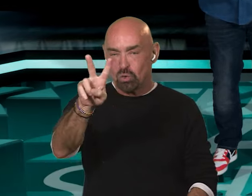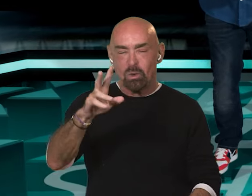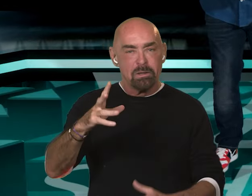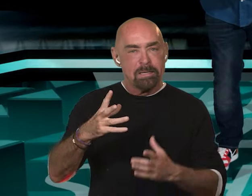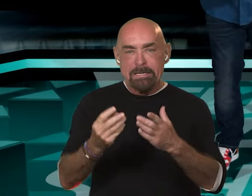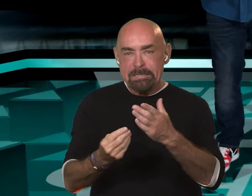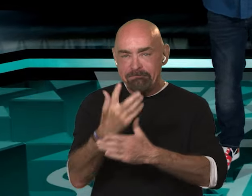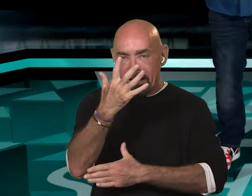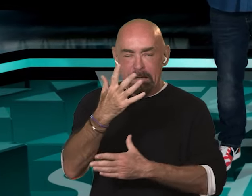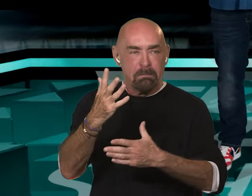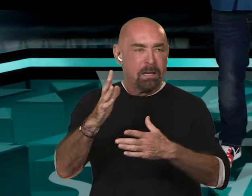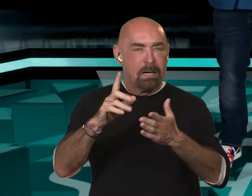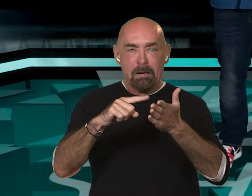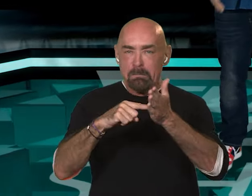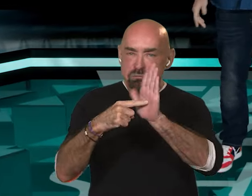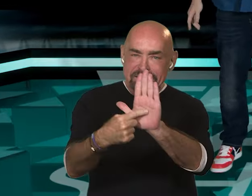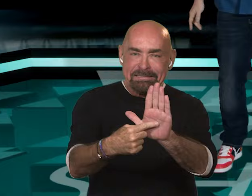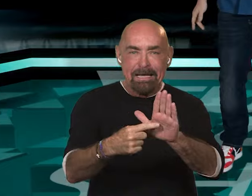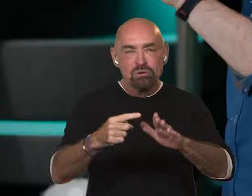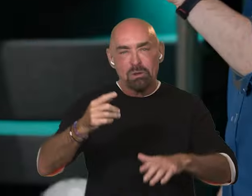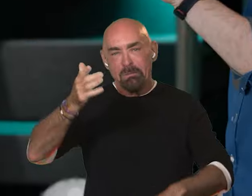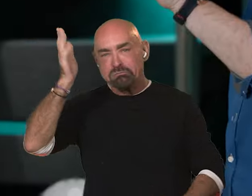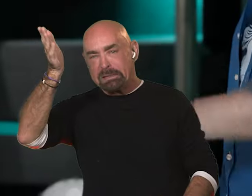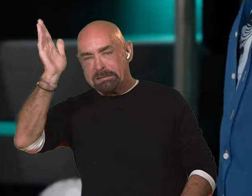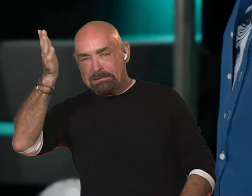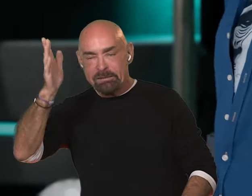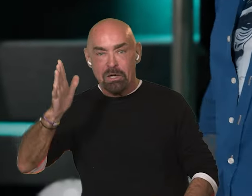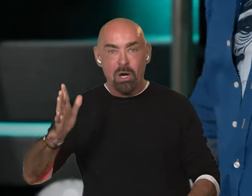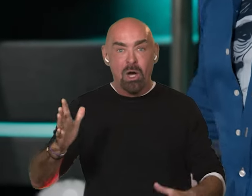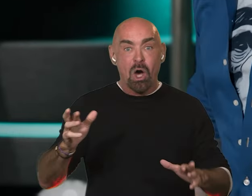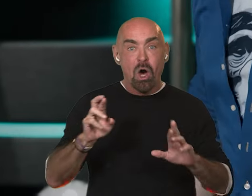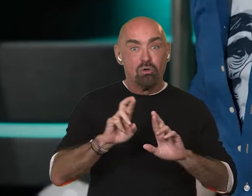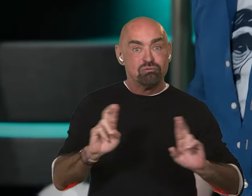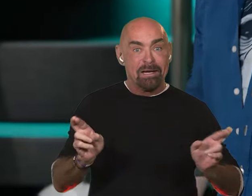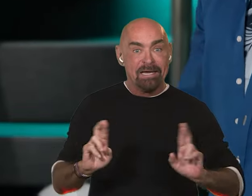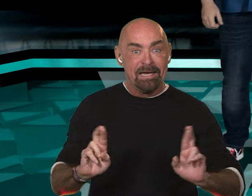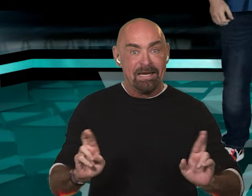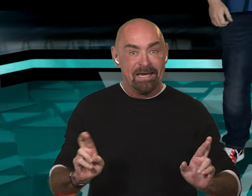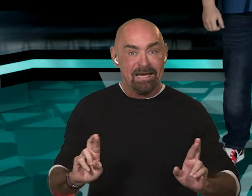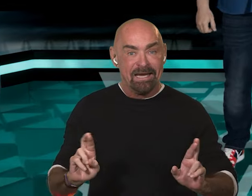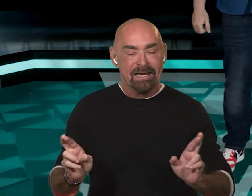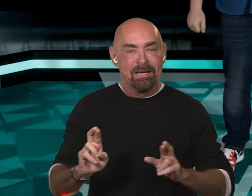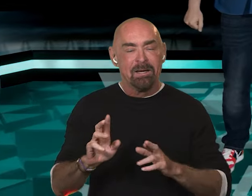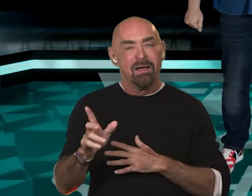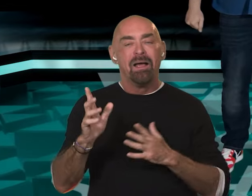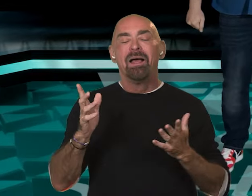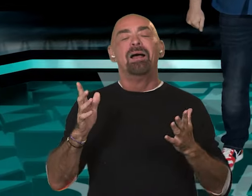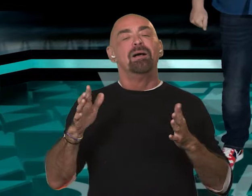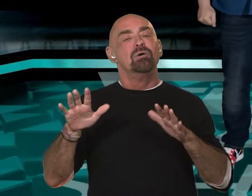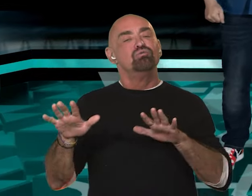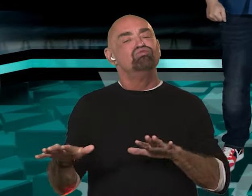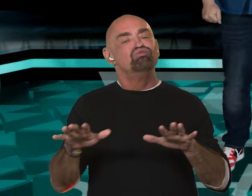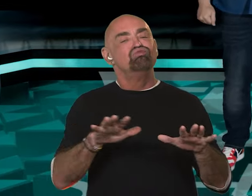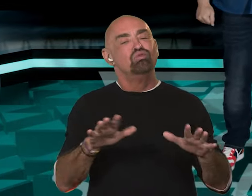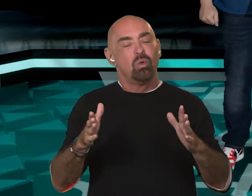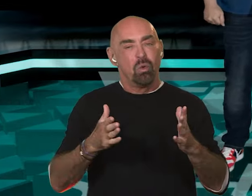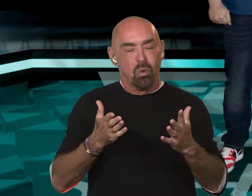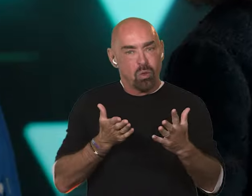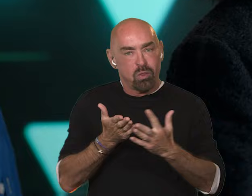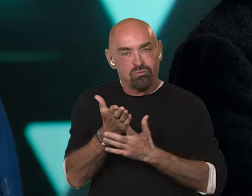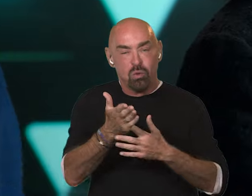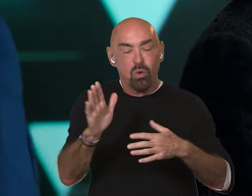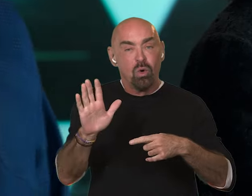developer presentations, and everything in between. So hitch up your horses and settle in. As we mosey on through this action-packed